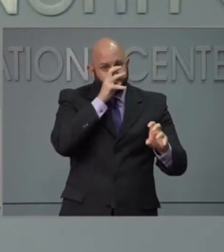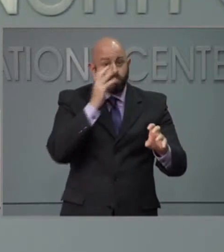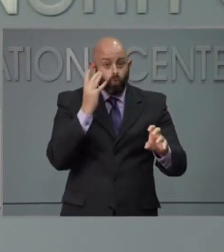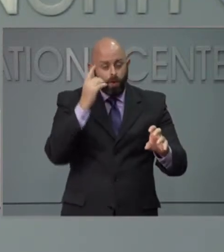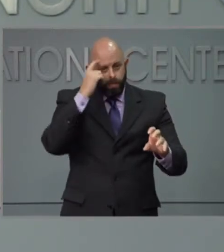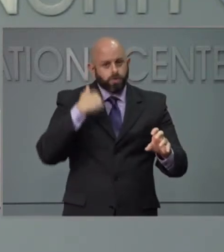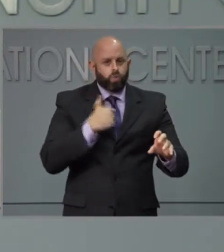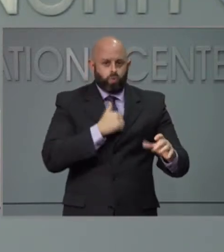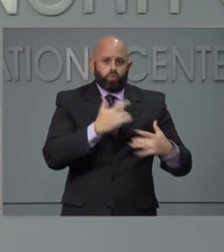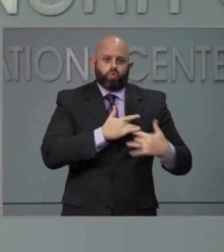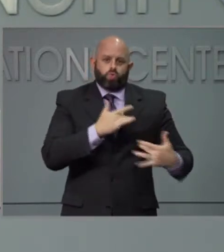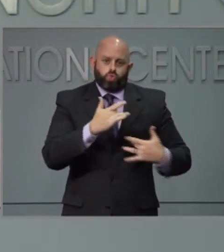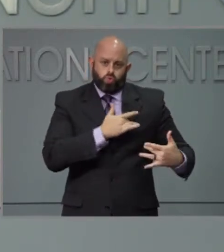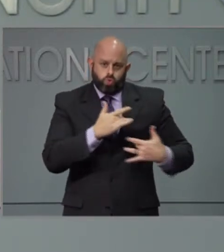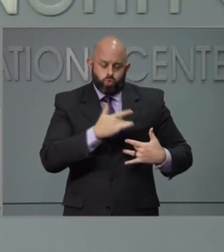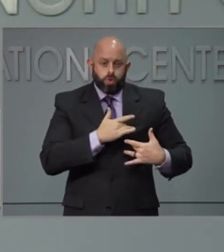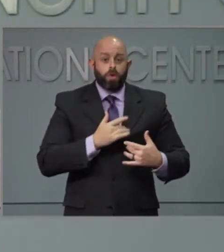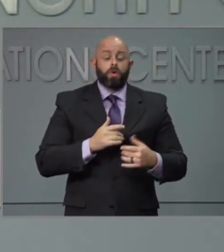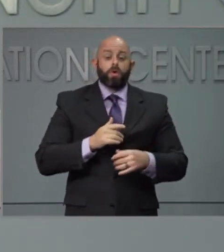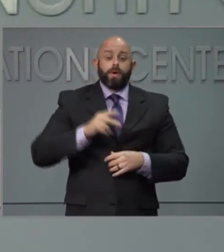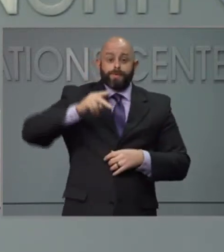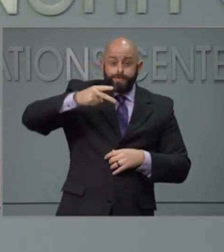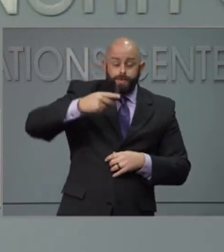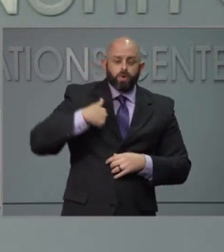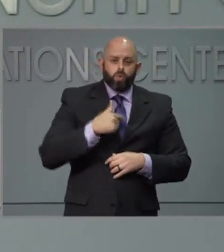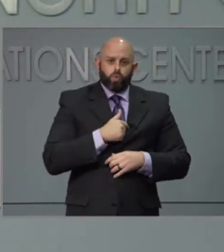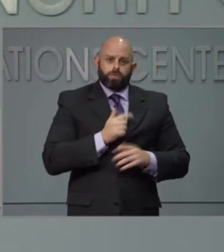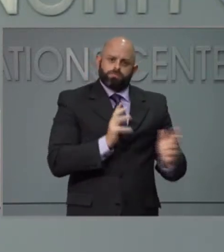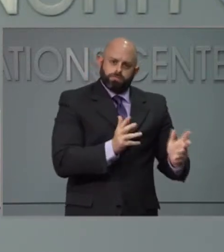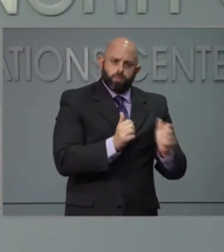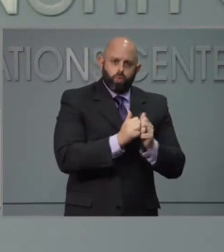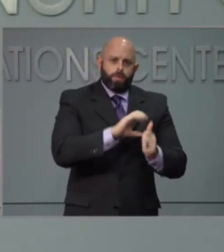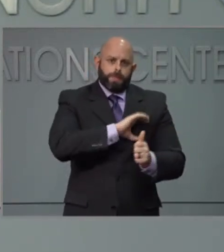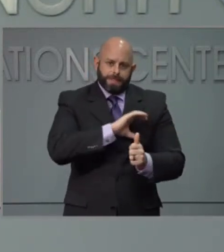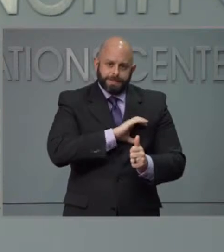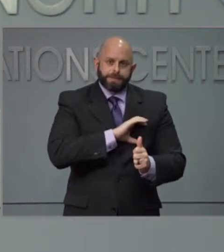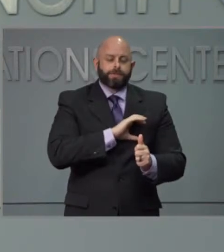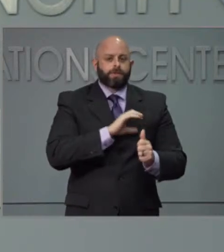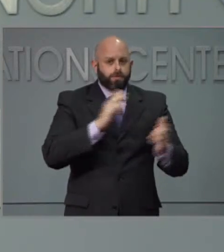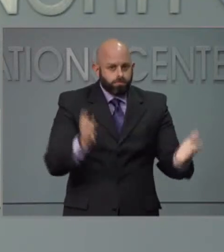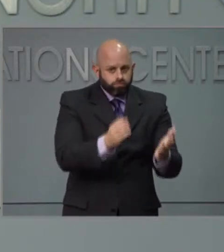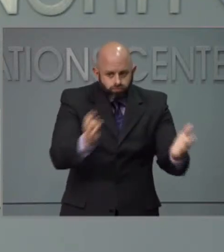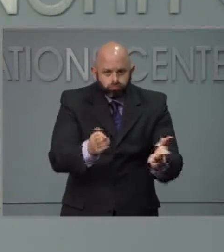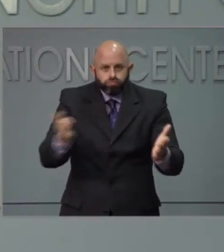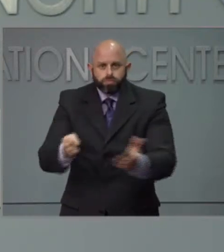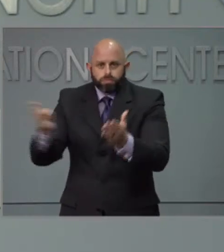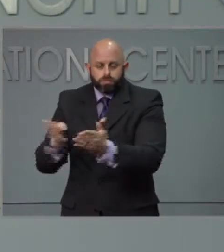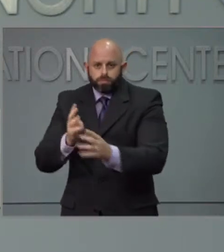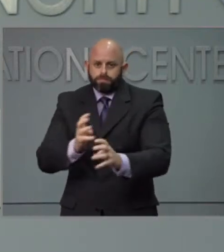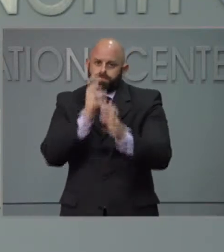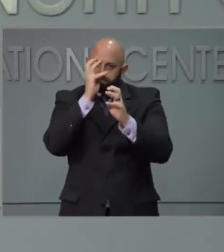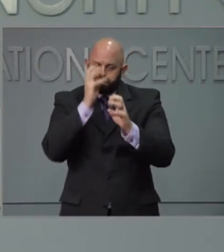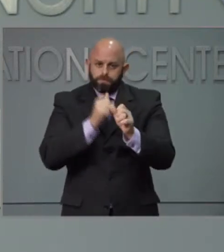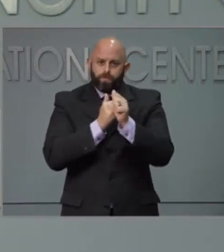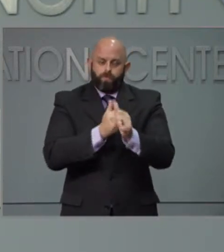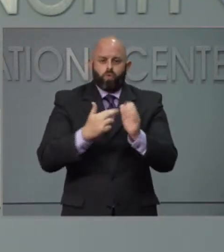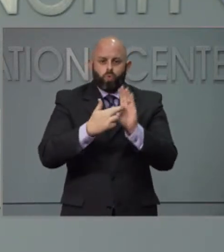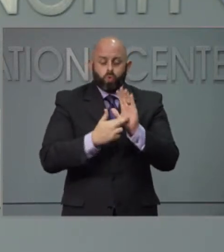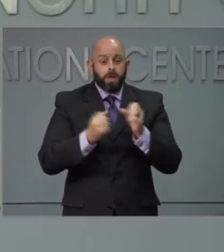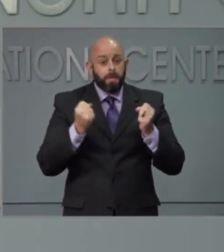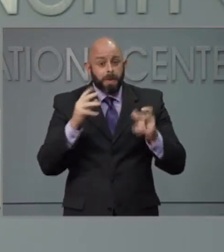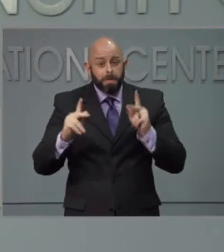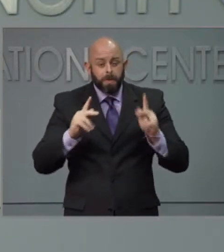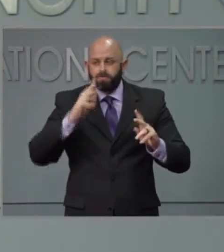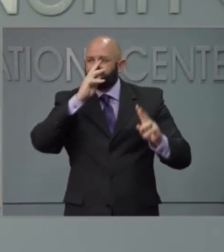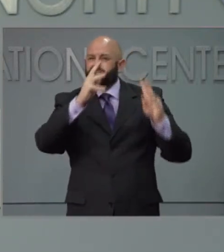on increased enforcement. We have safety precautions that are in place that some people are not complying with, and